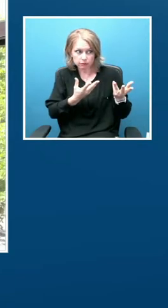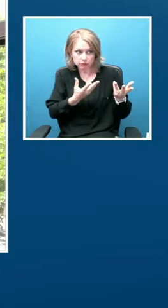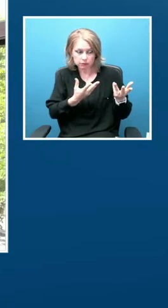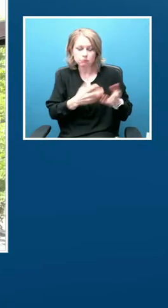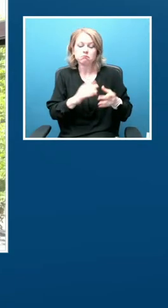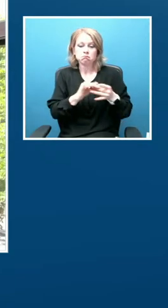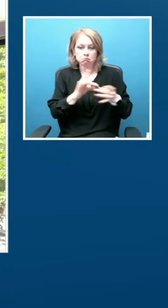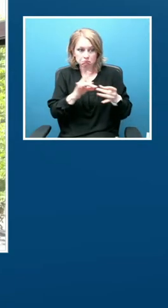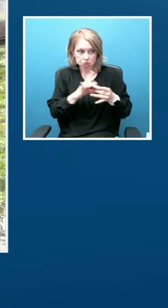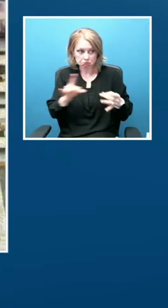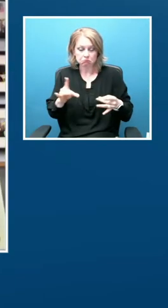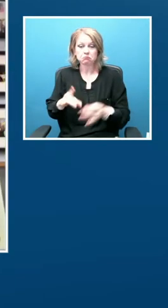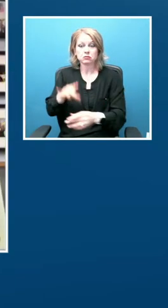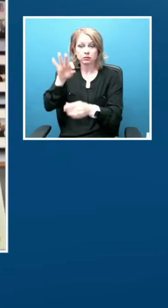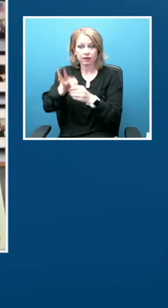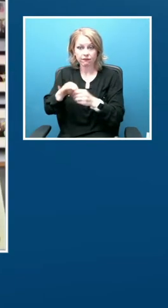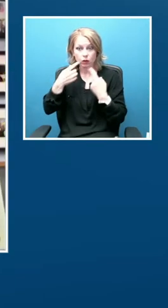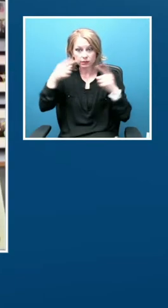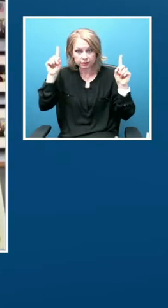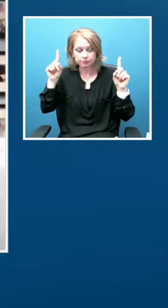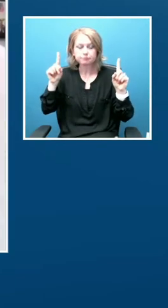today.